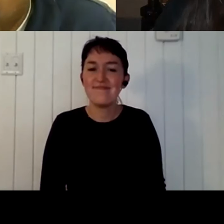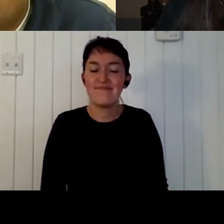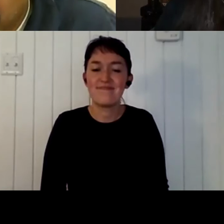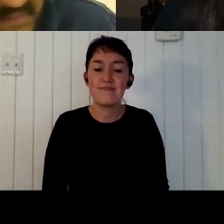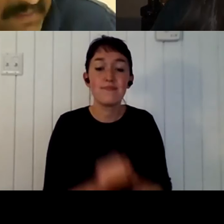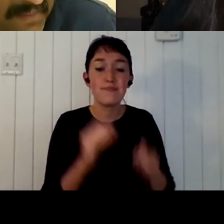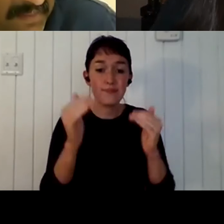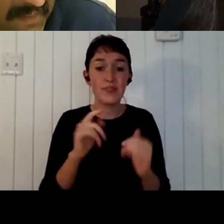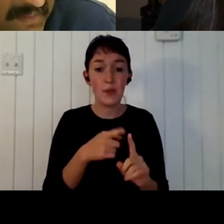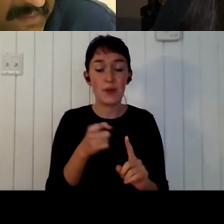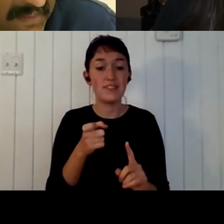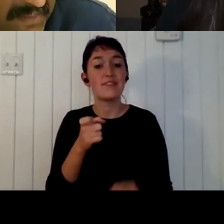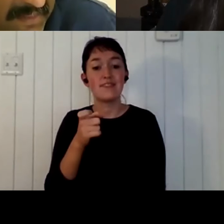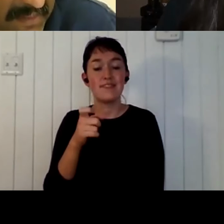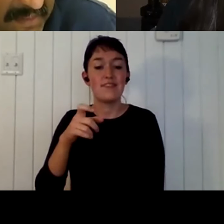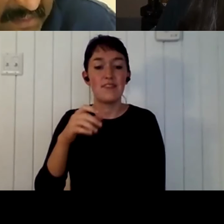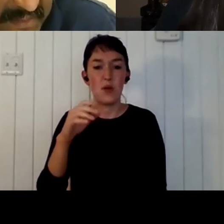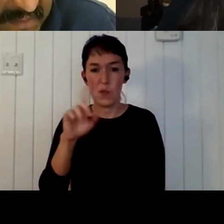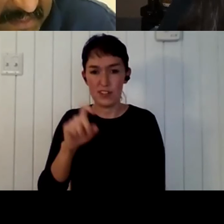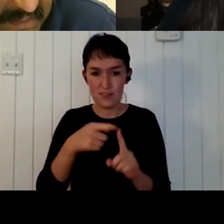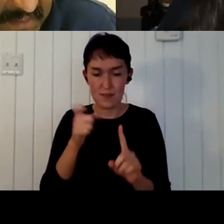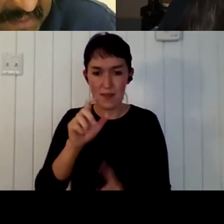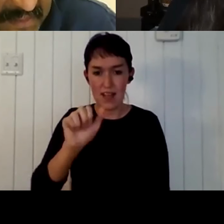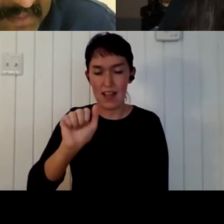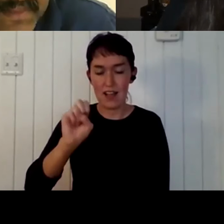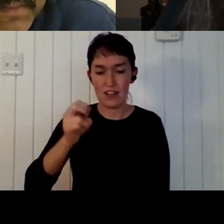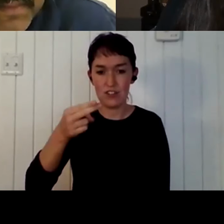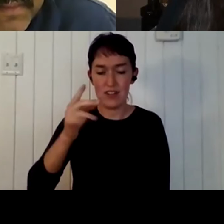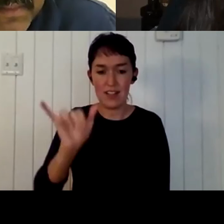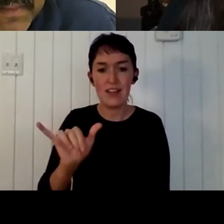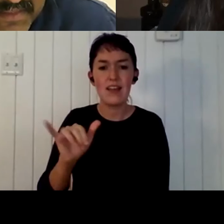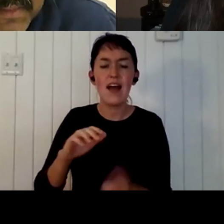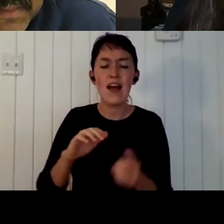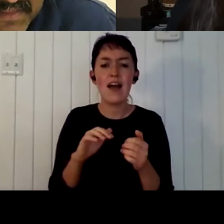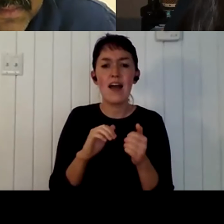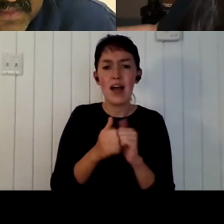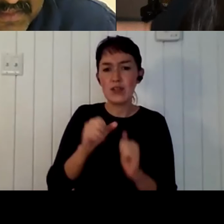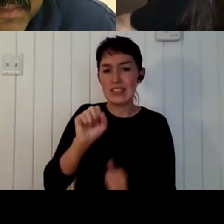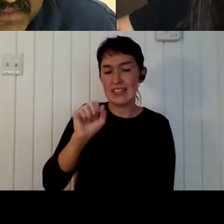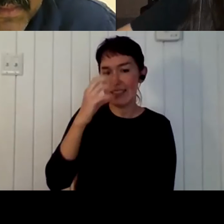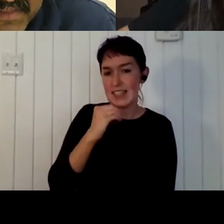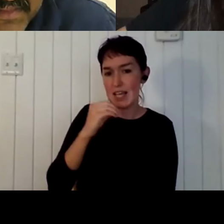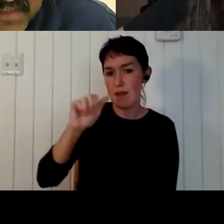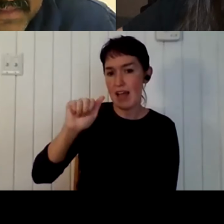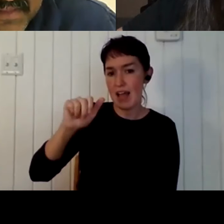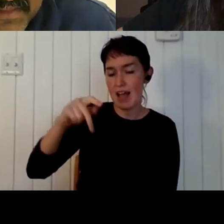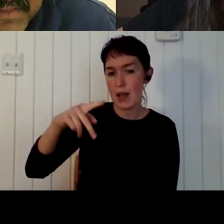is from Ashley. How do sleep disorders such as sleep apnea affect memory?